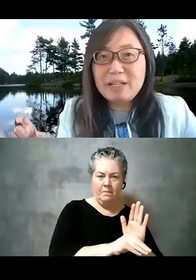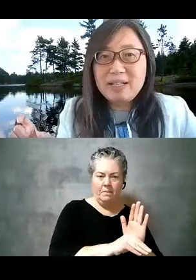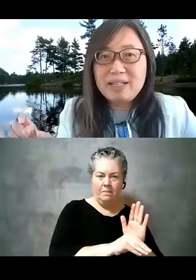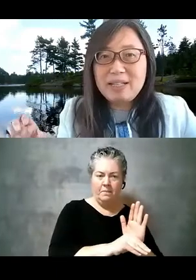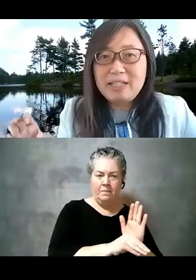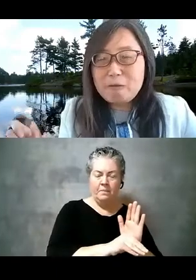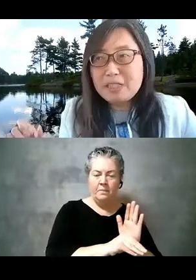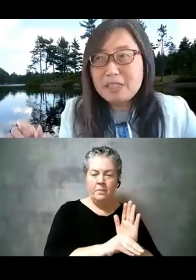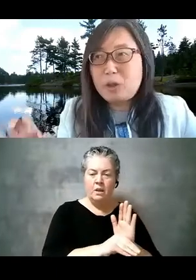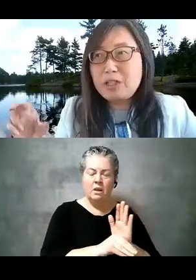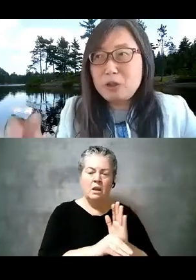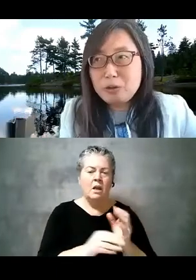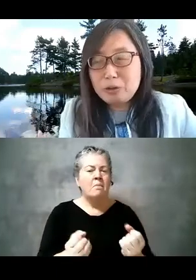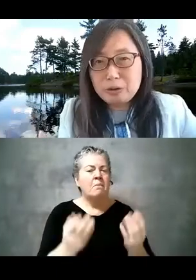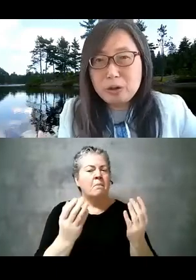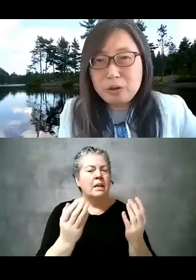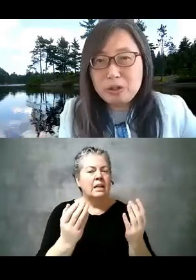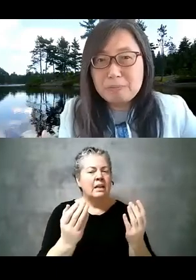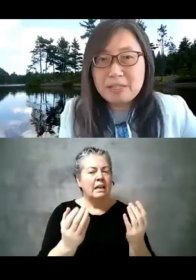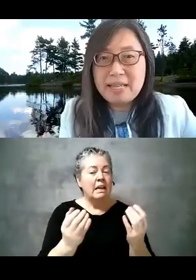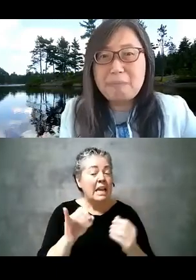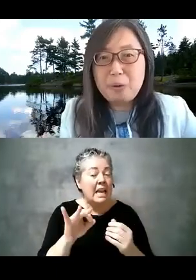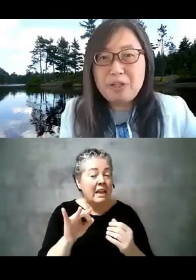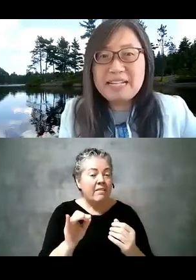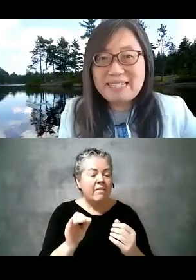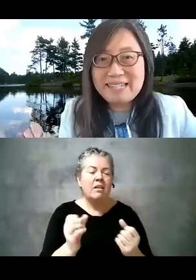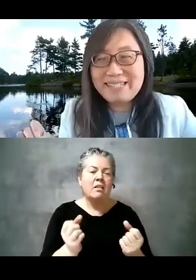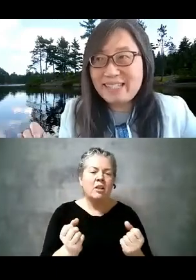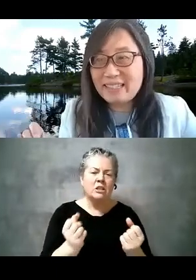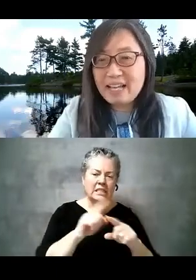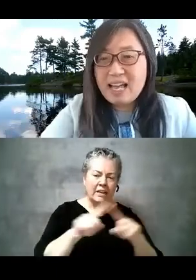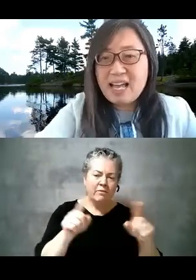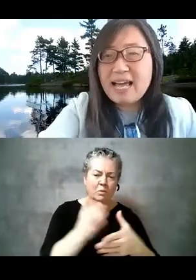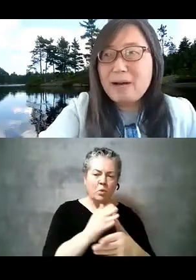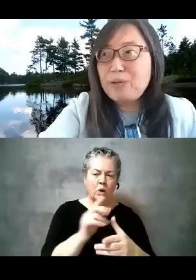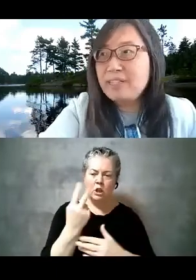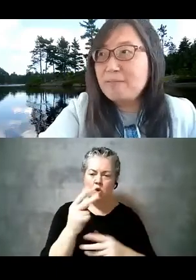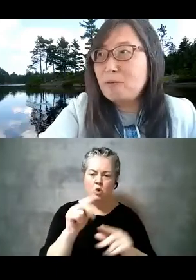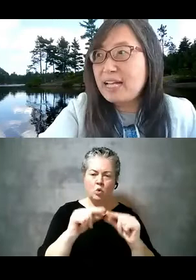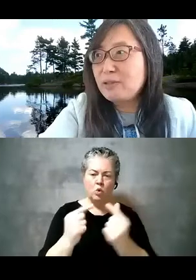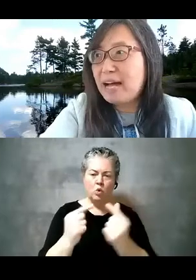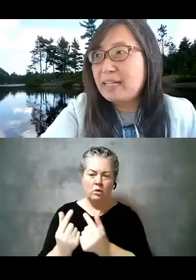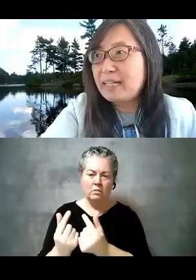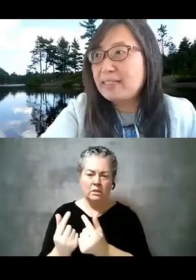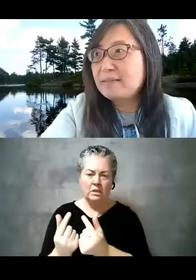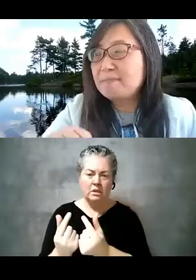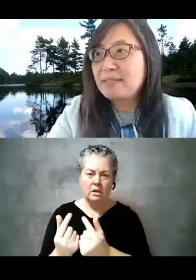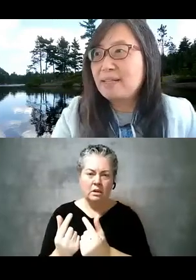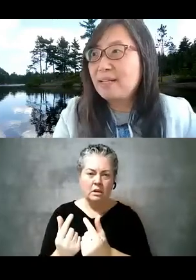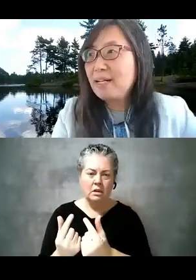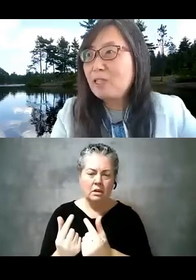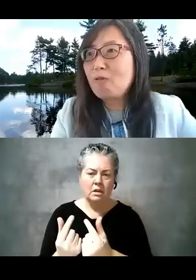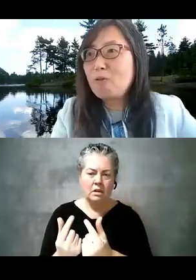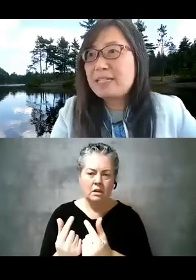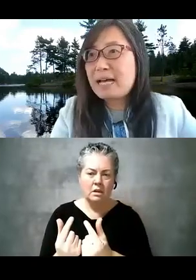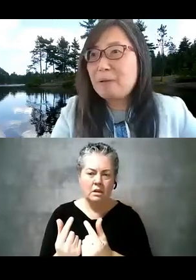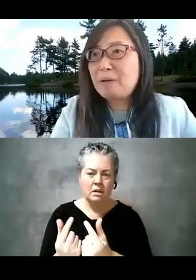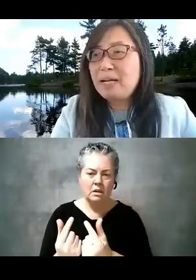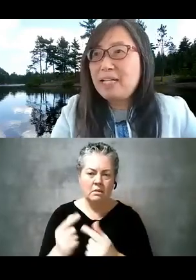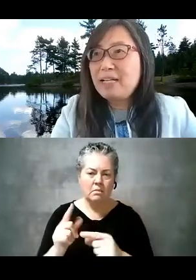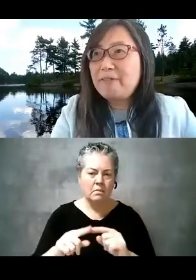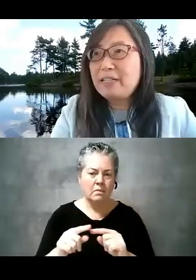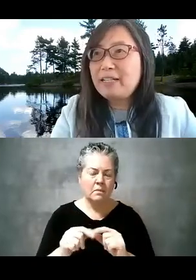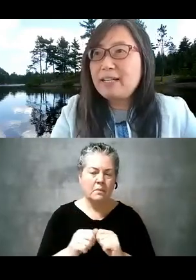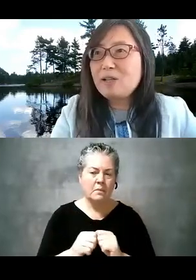remaining difference between the two groups that are pre-existing, that would give rise to bias. So for